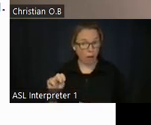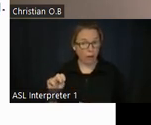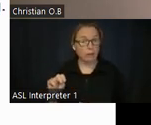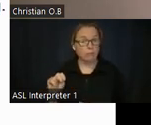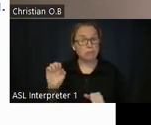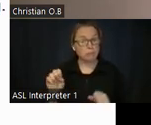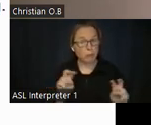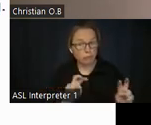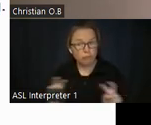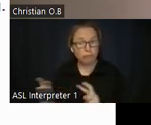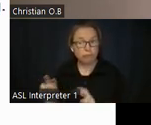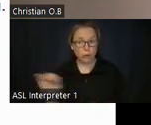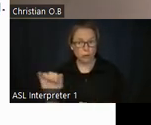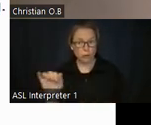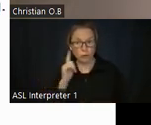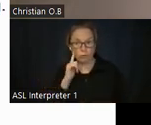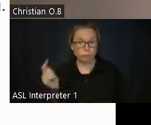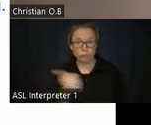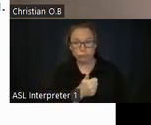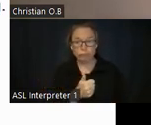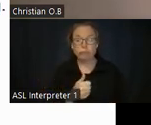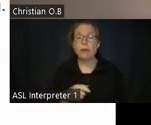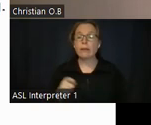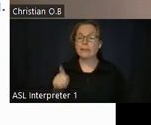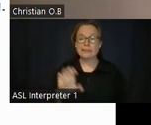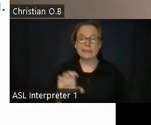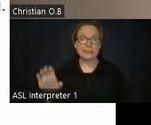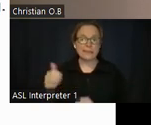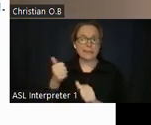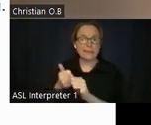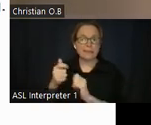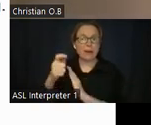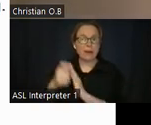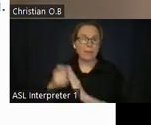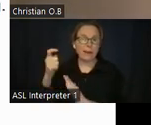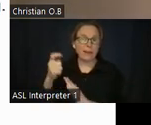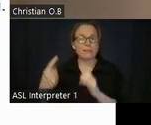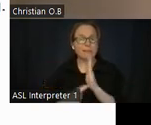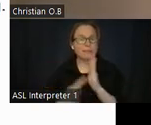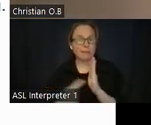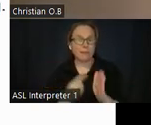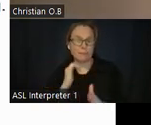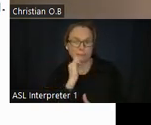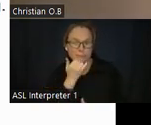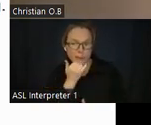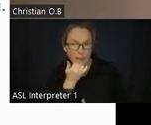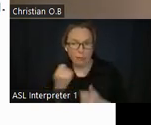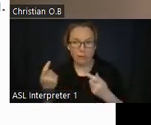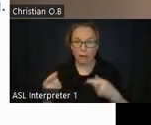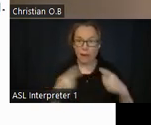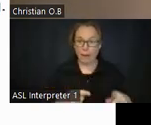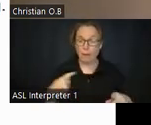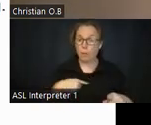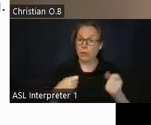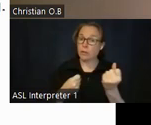of assistance. Please note that this is an automatic captioning service and is not always accurate. The city supports access